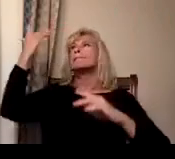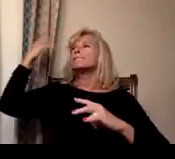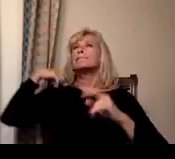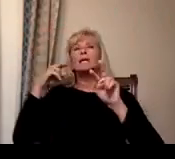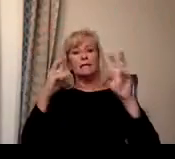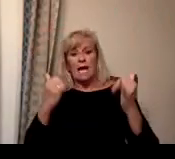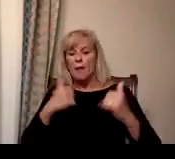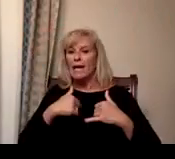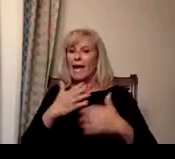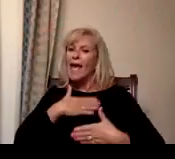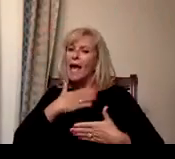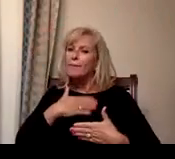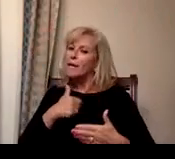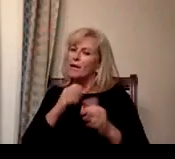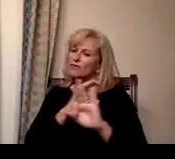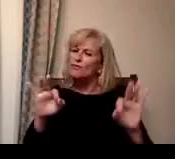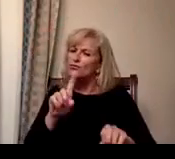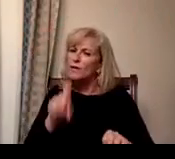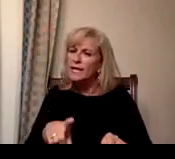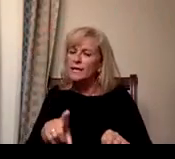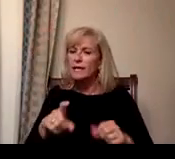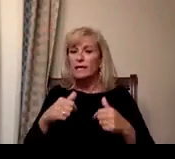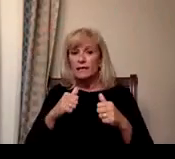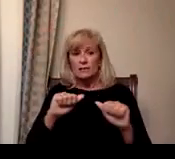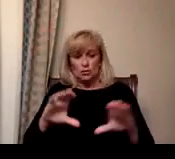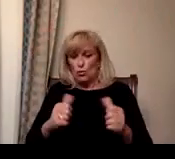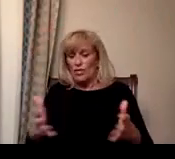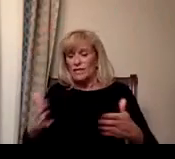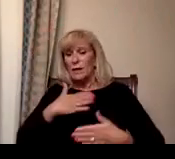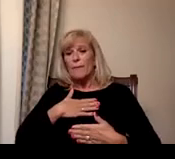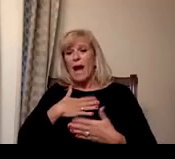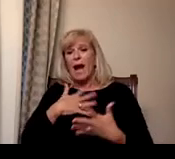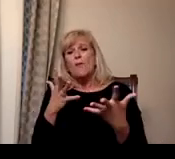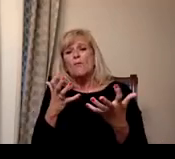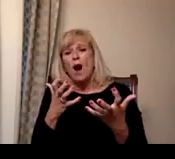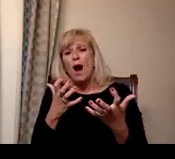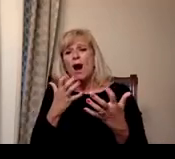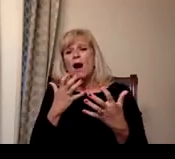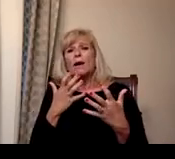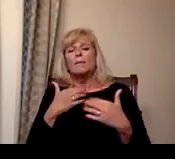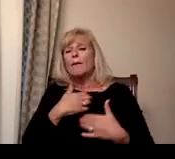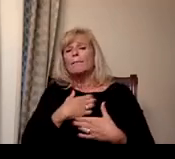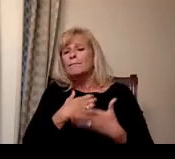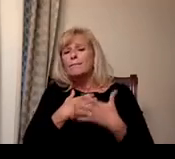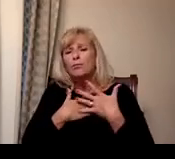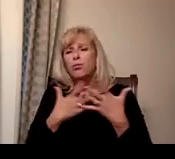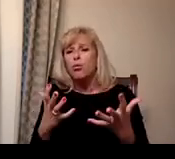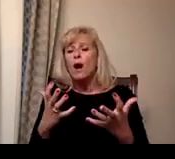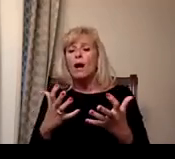free? Are we able to do the things that our heart desires? Or are we caged in by